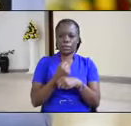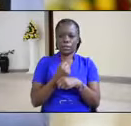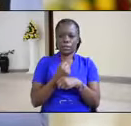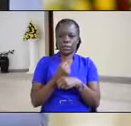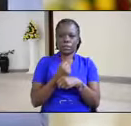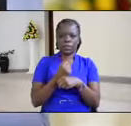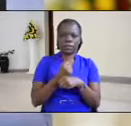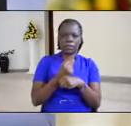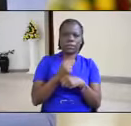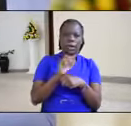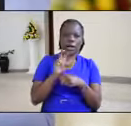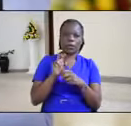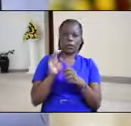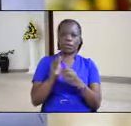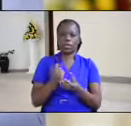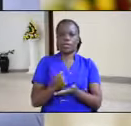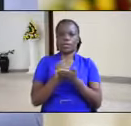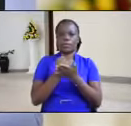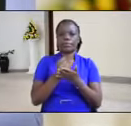of God's